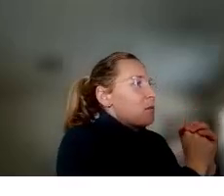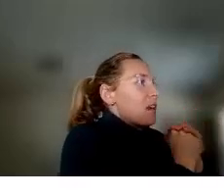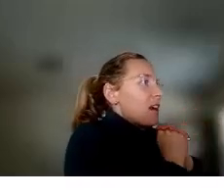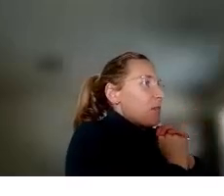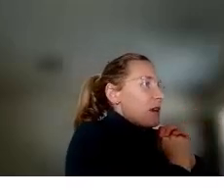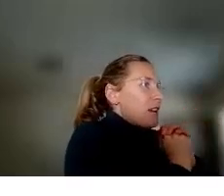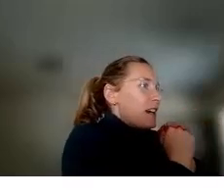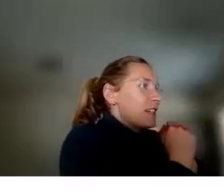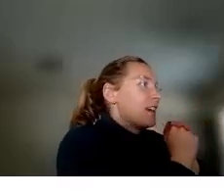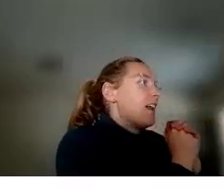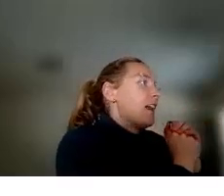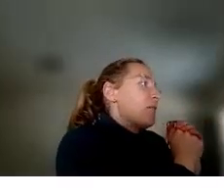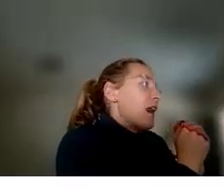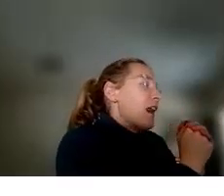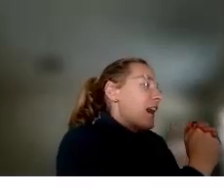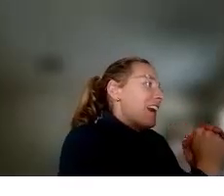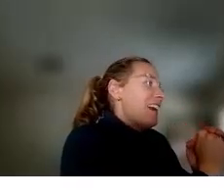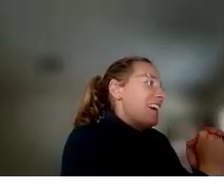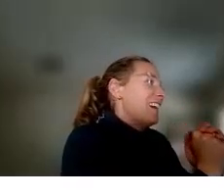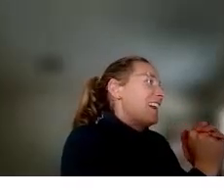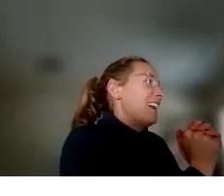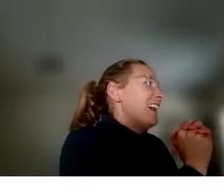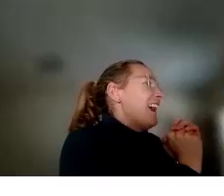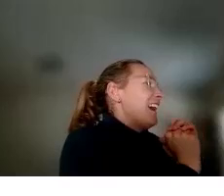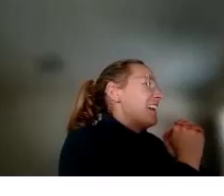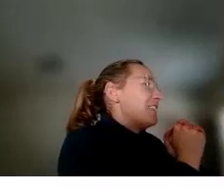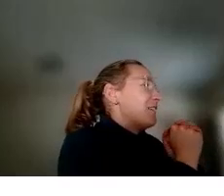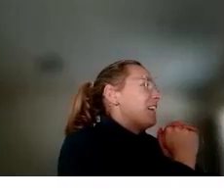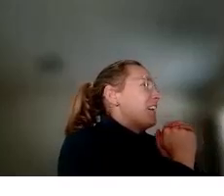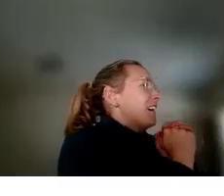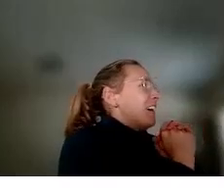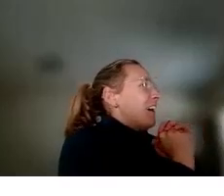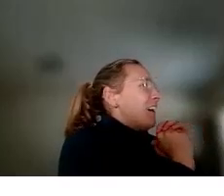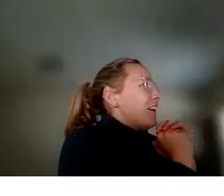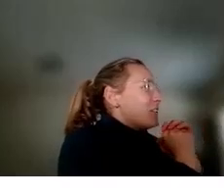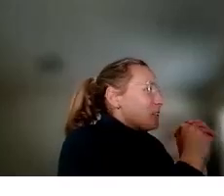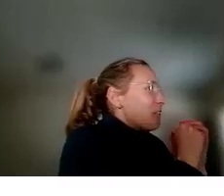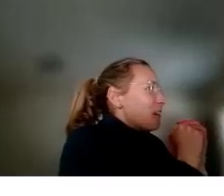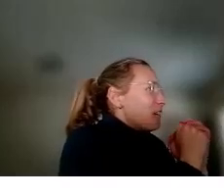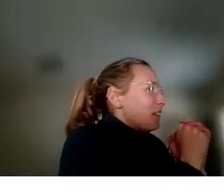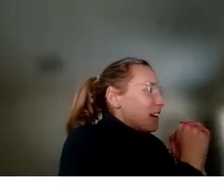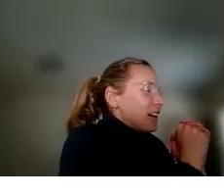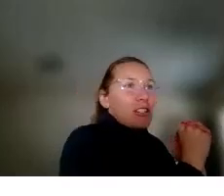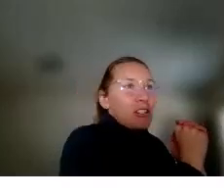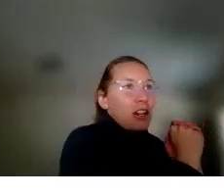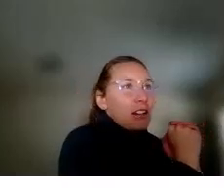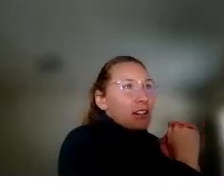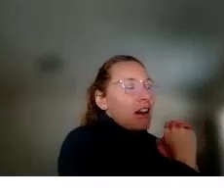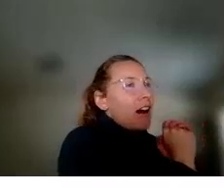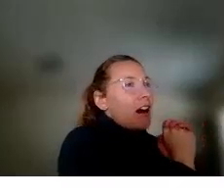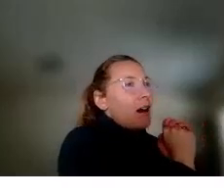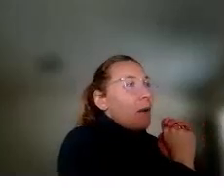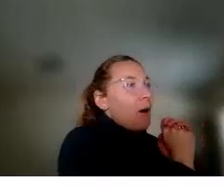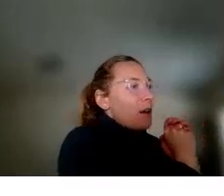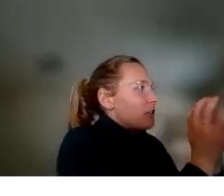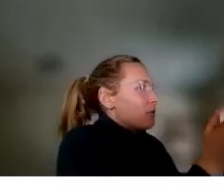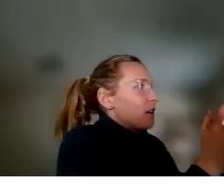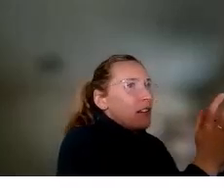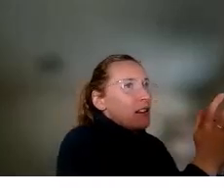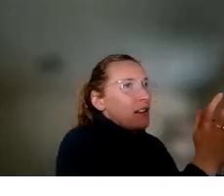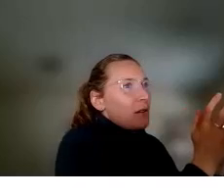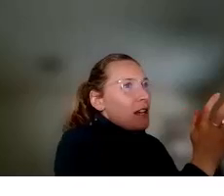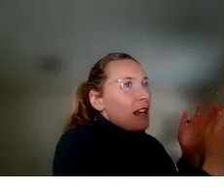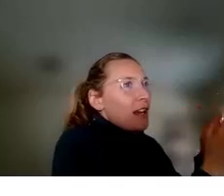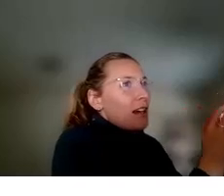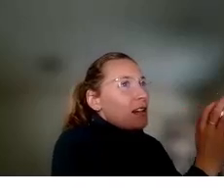also keeps me up at night. I am also very concerned. We are